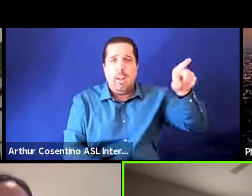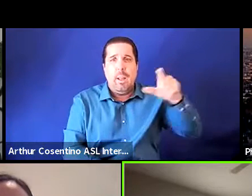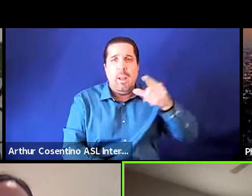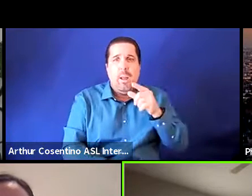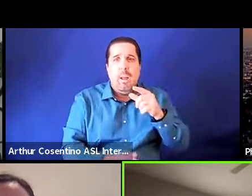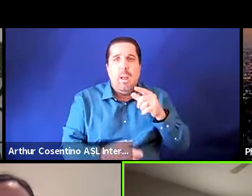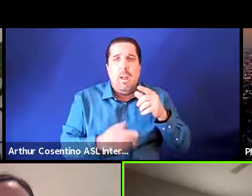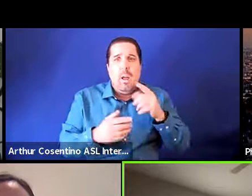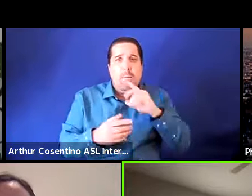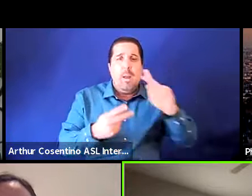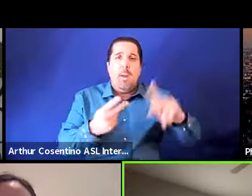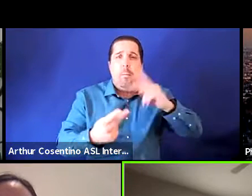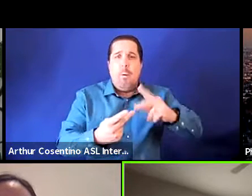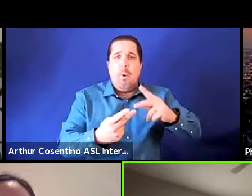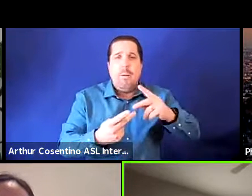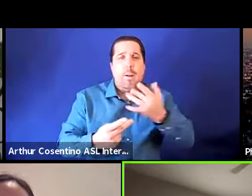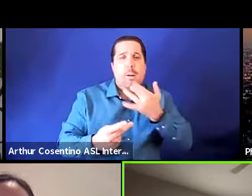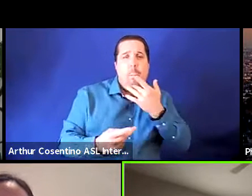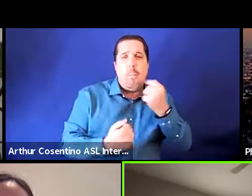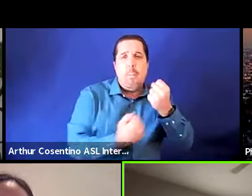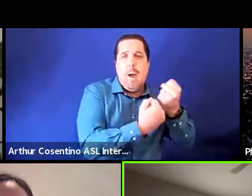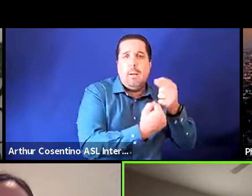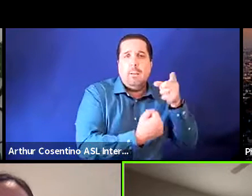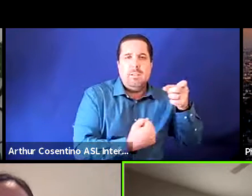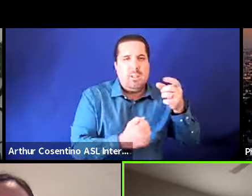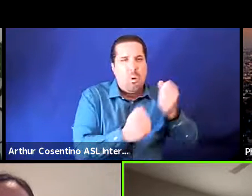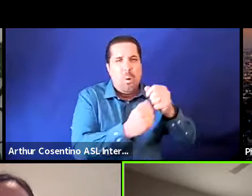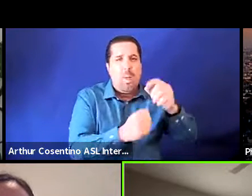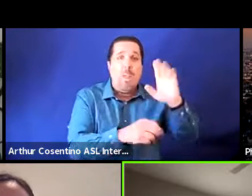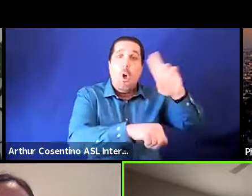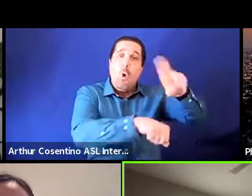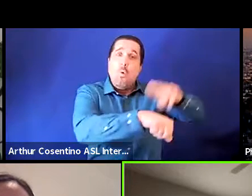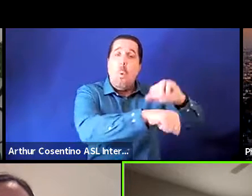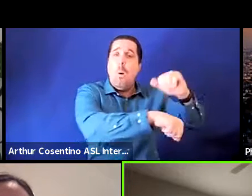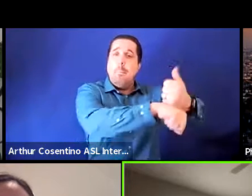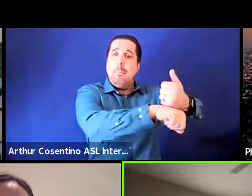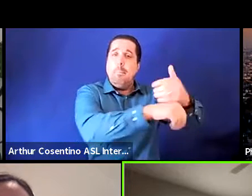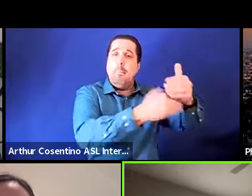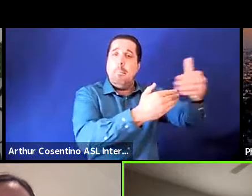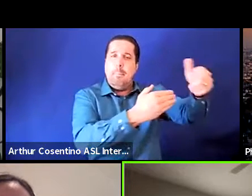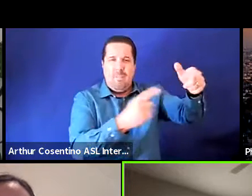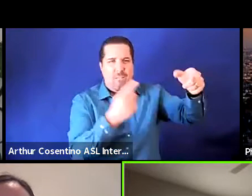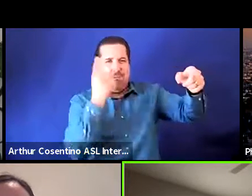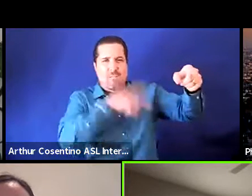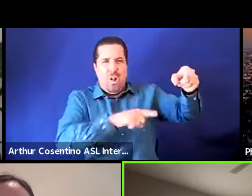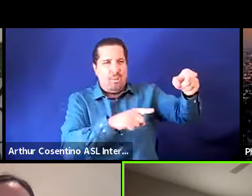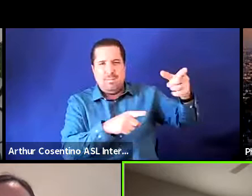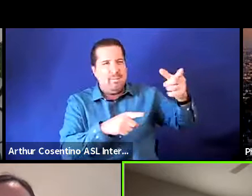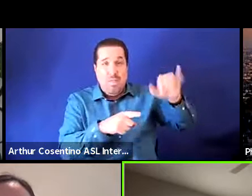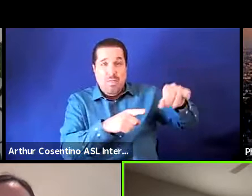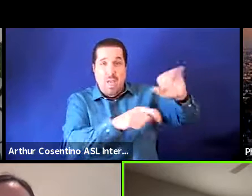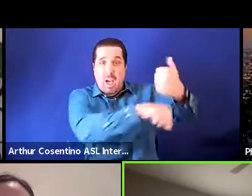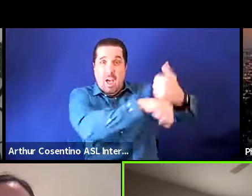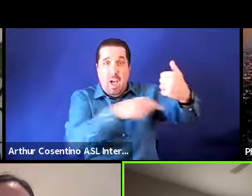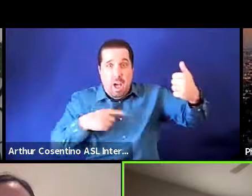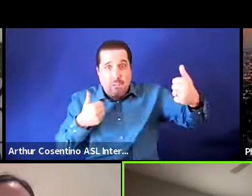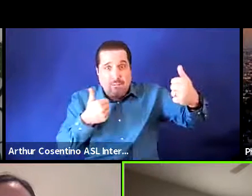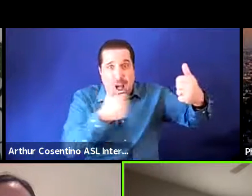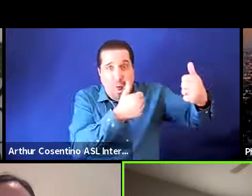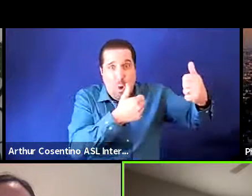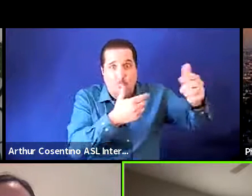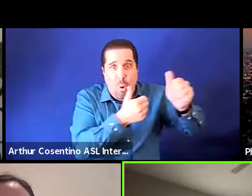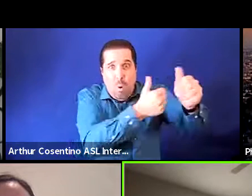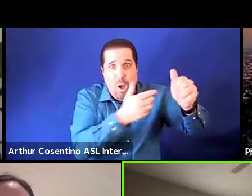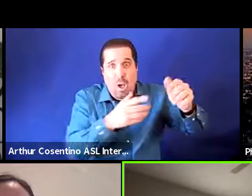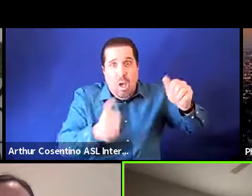because perfection buys into idea of a false norm and a standard that does not exist and should not exist. A false norm, a false